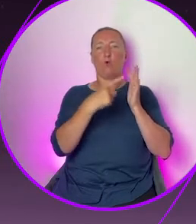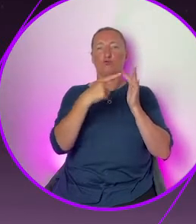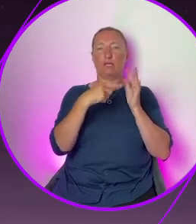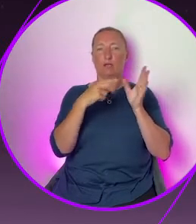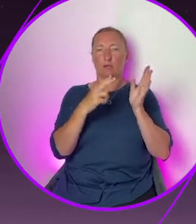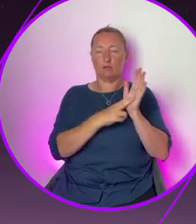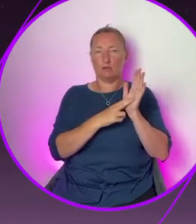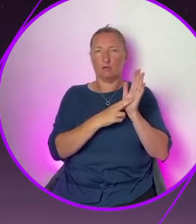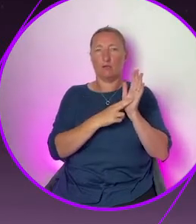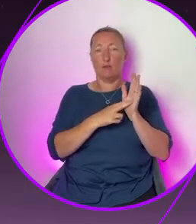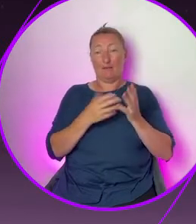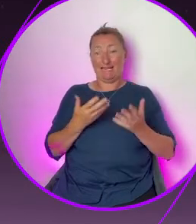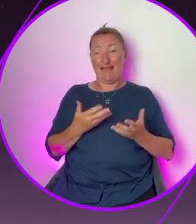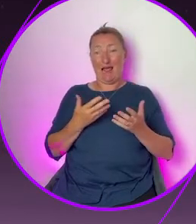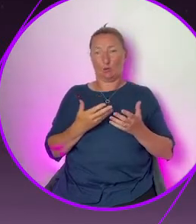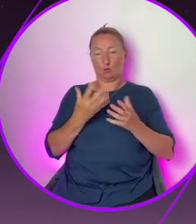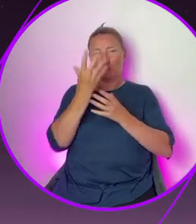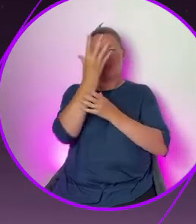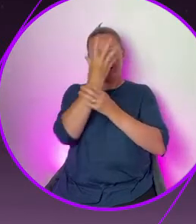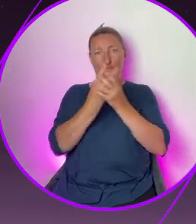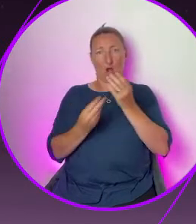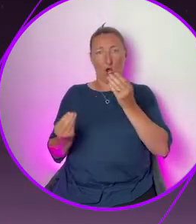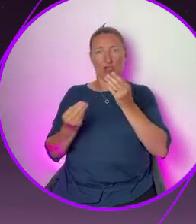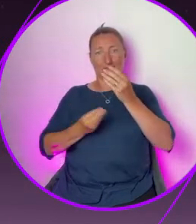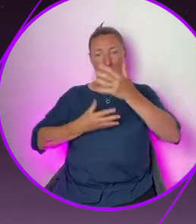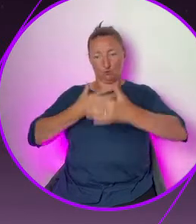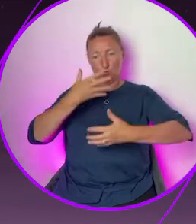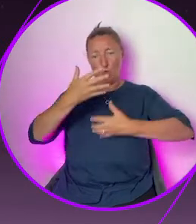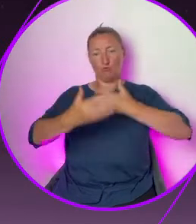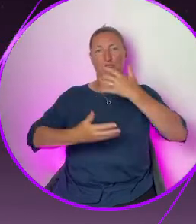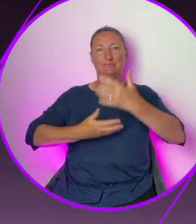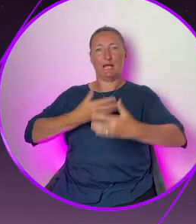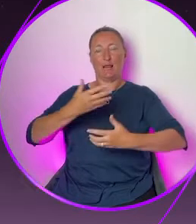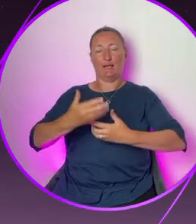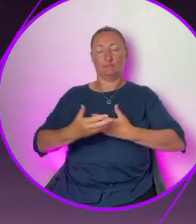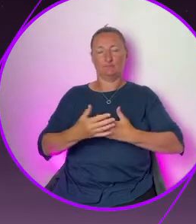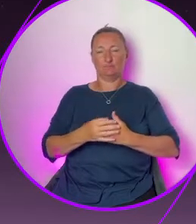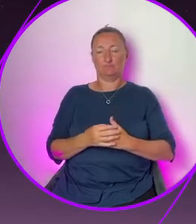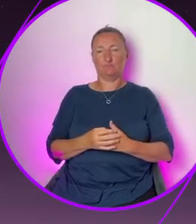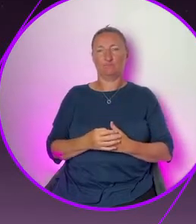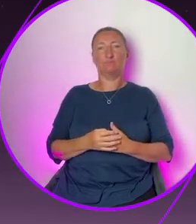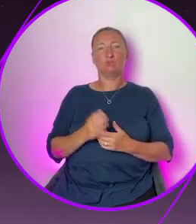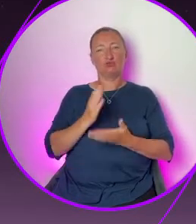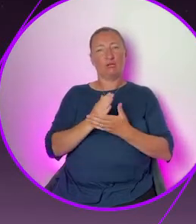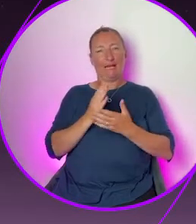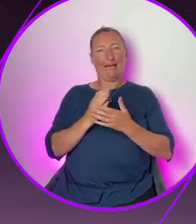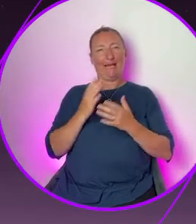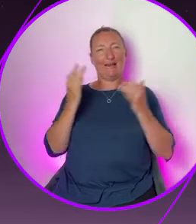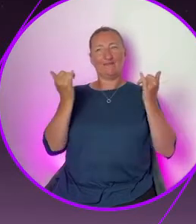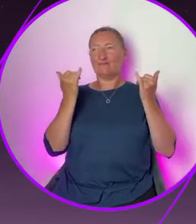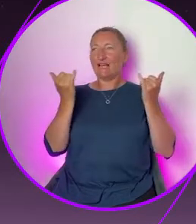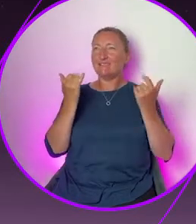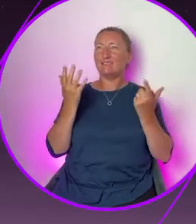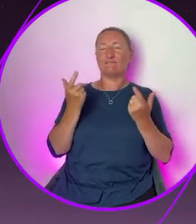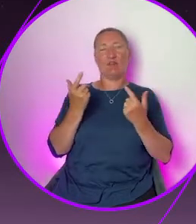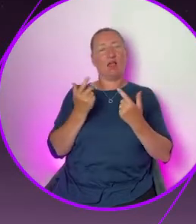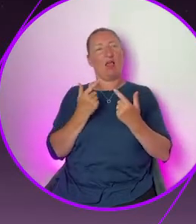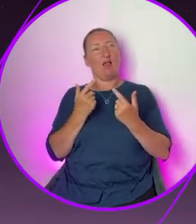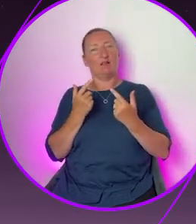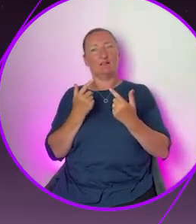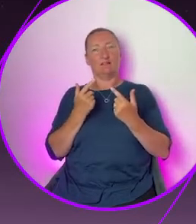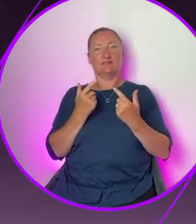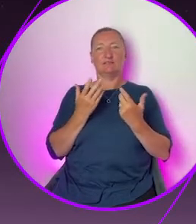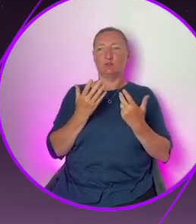as immersive storytelling. Now, this is a genre that I would say has emerged from film festivals and the related lab and